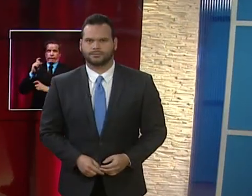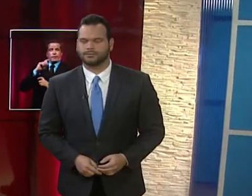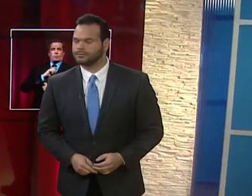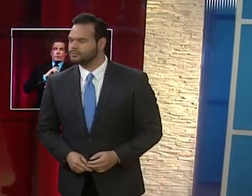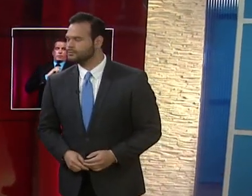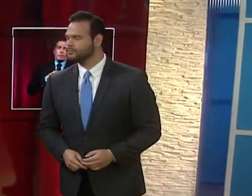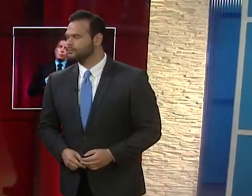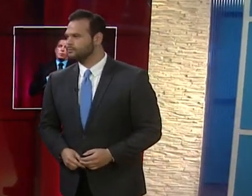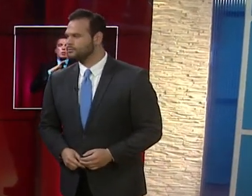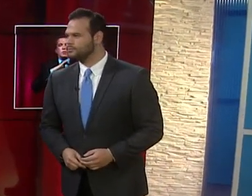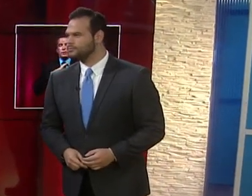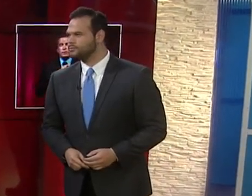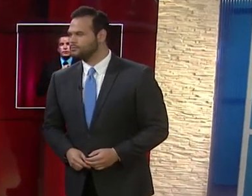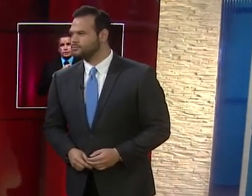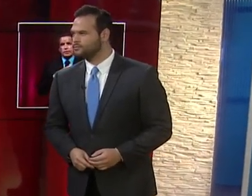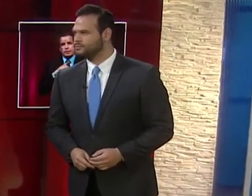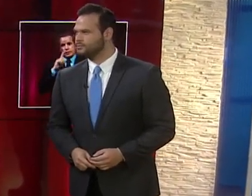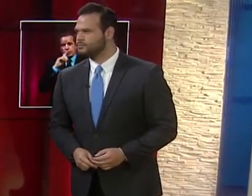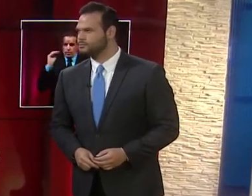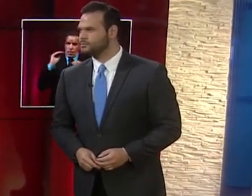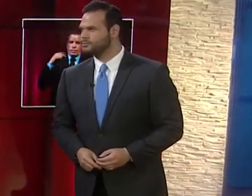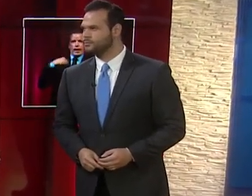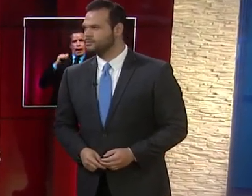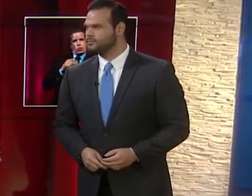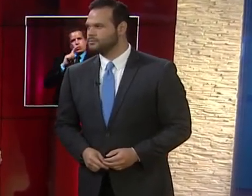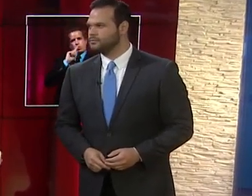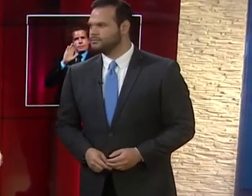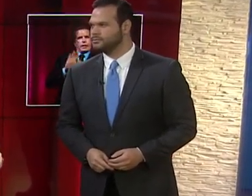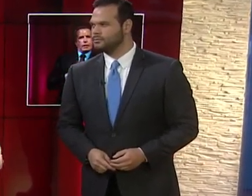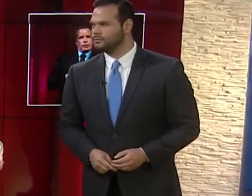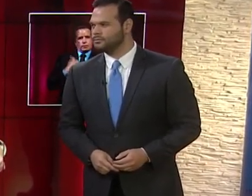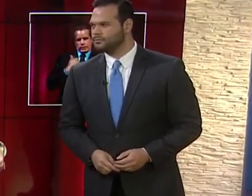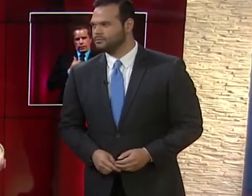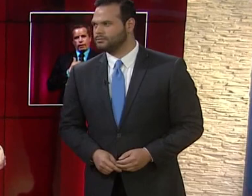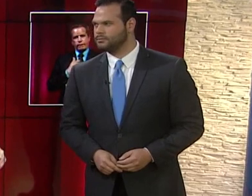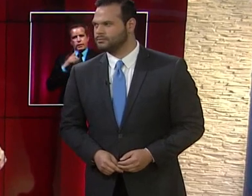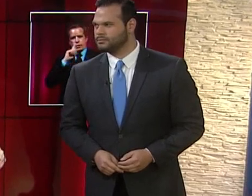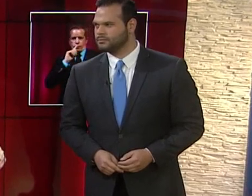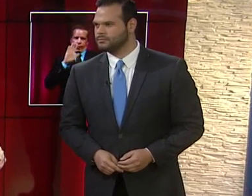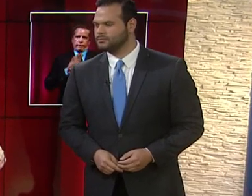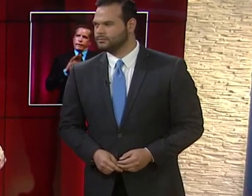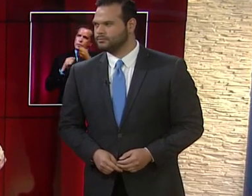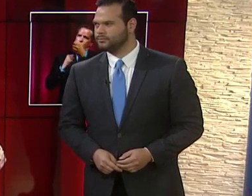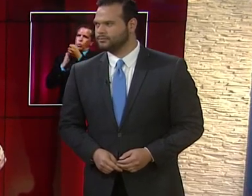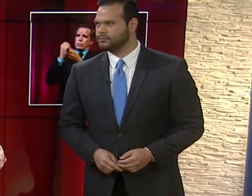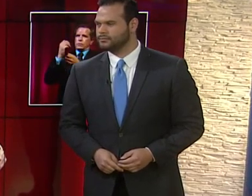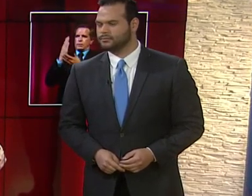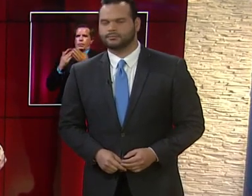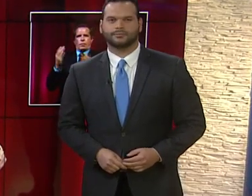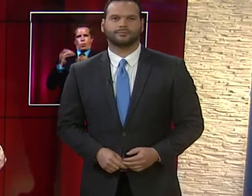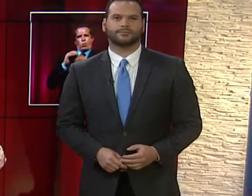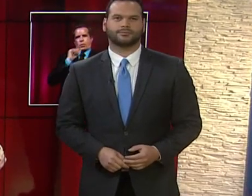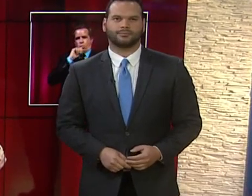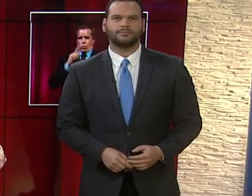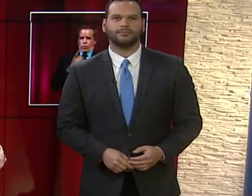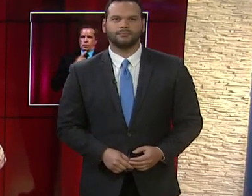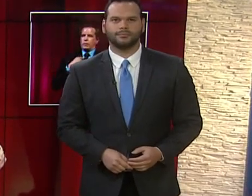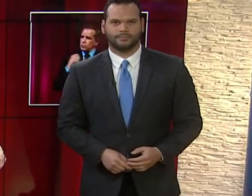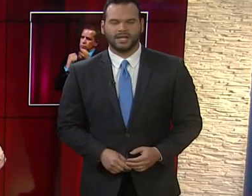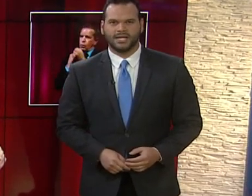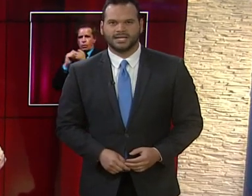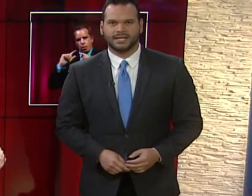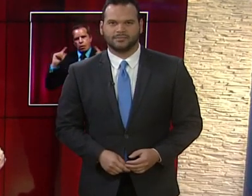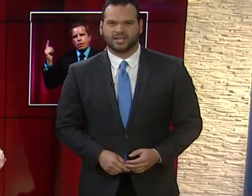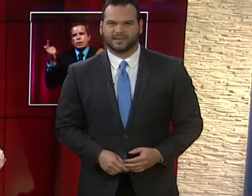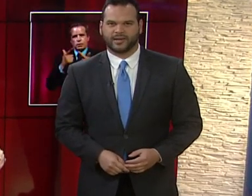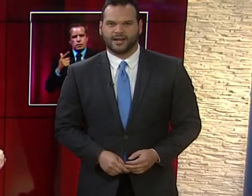Board of Supervisors Chair Nathan Fletcher says the state of San Diego County is strong and getting stronger. Good evening and thanks so much for joining us tonight. I'm